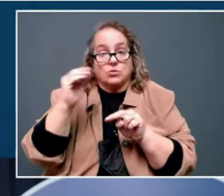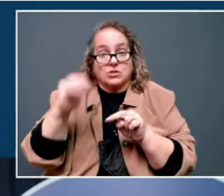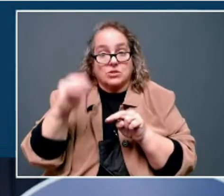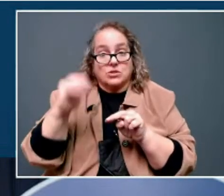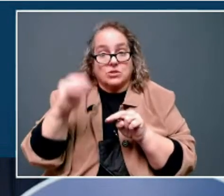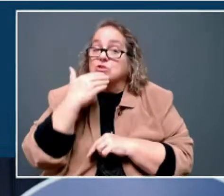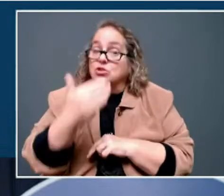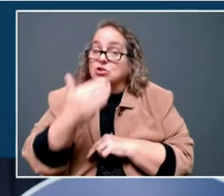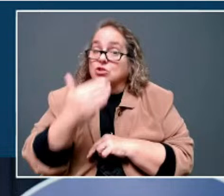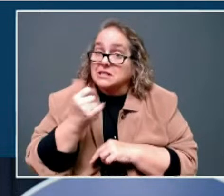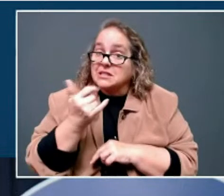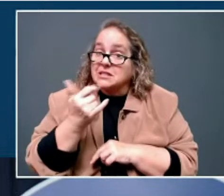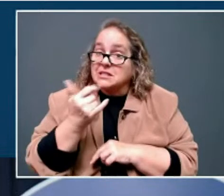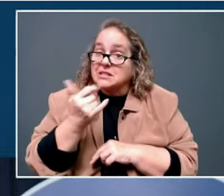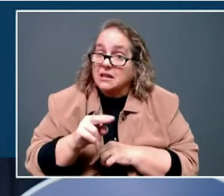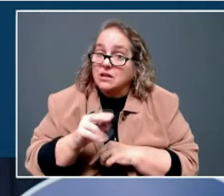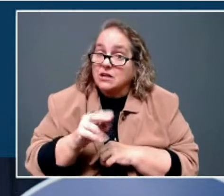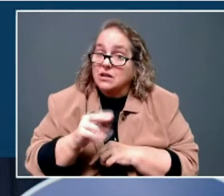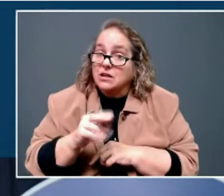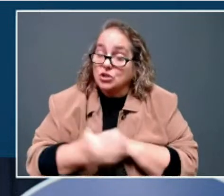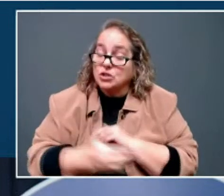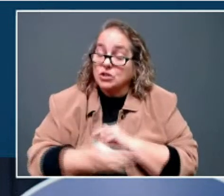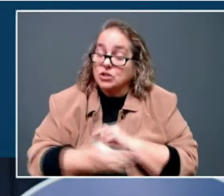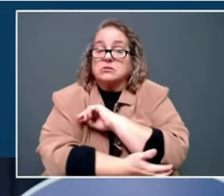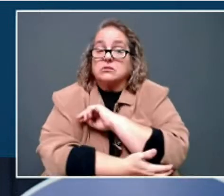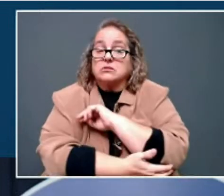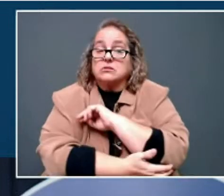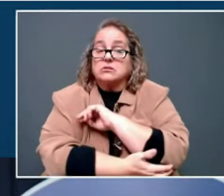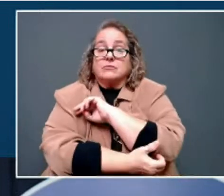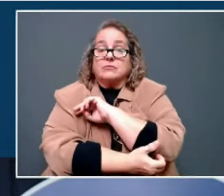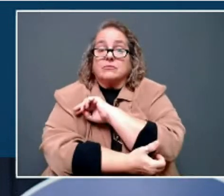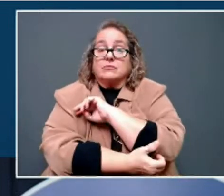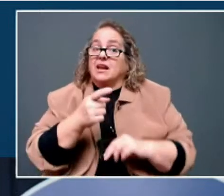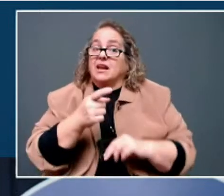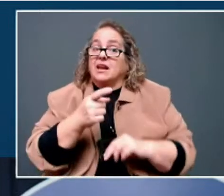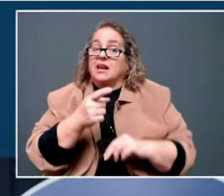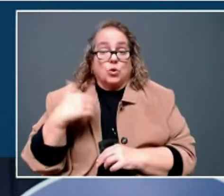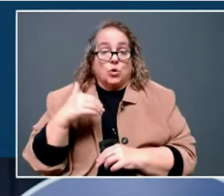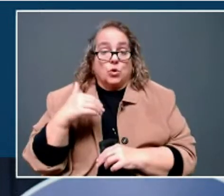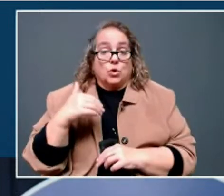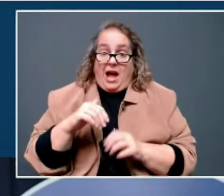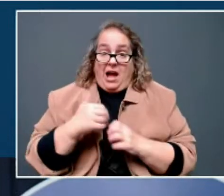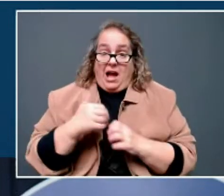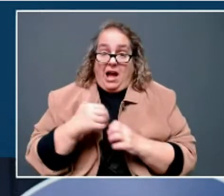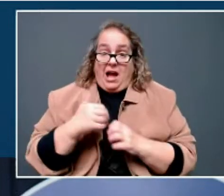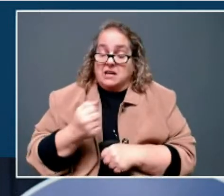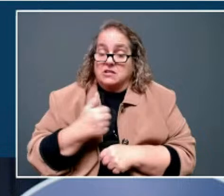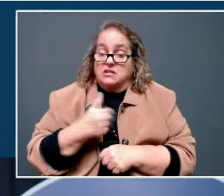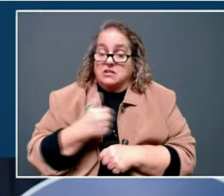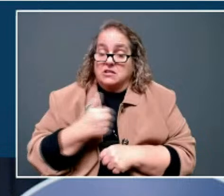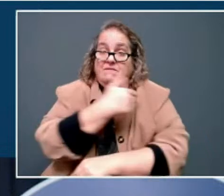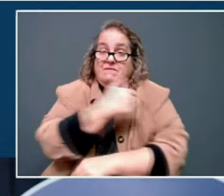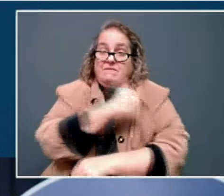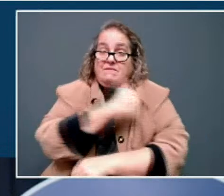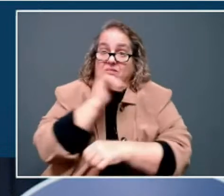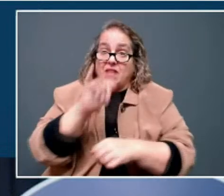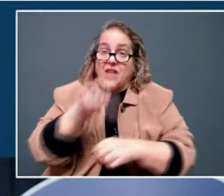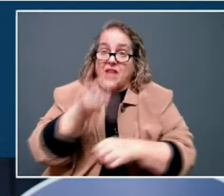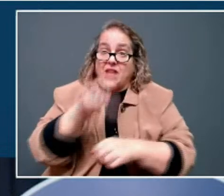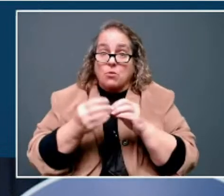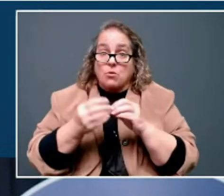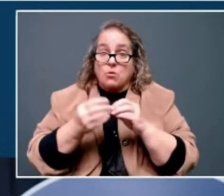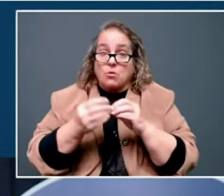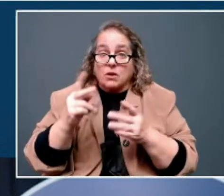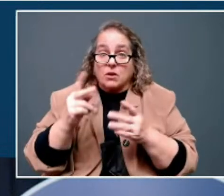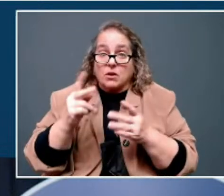sign. This is unprecedented in how quickly we vaccinated this much of the population compared to